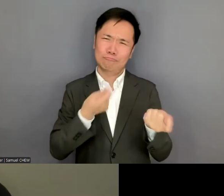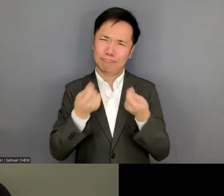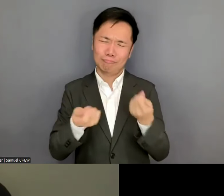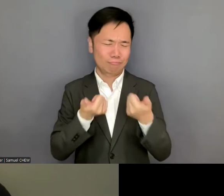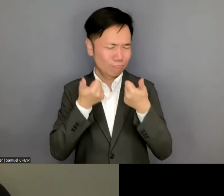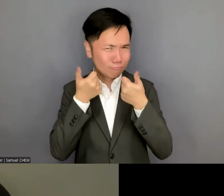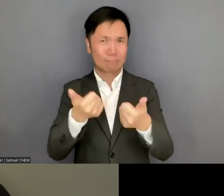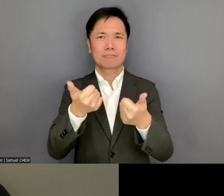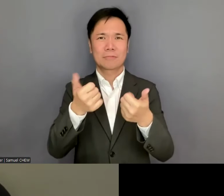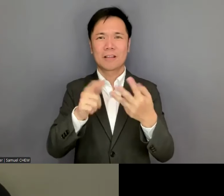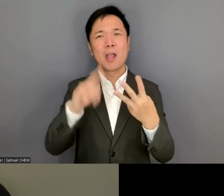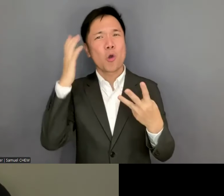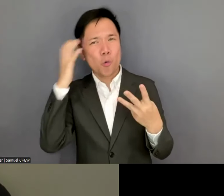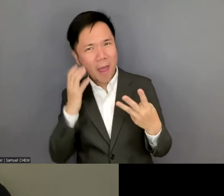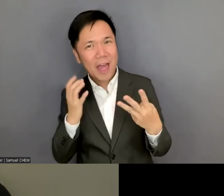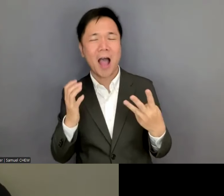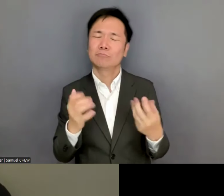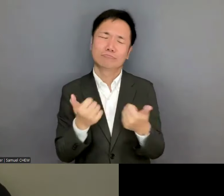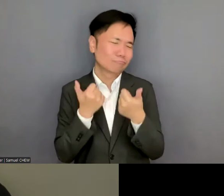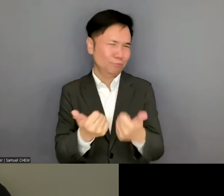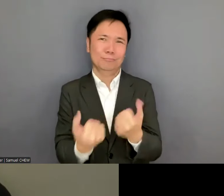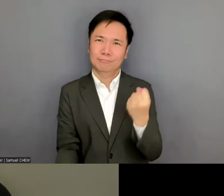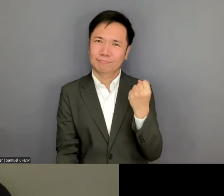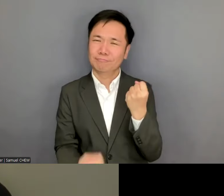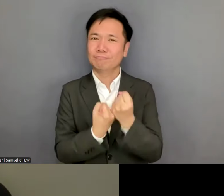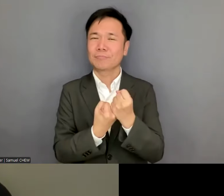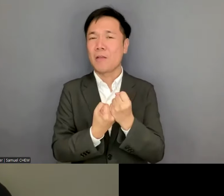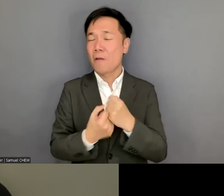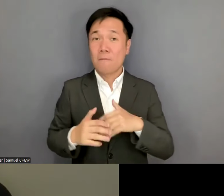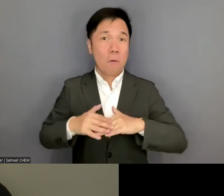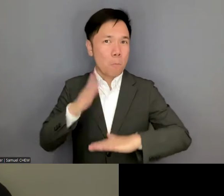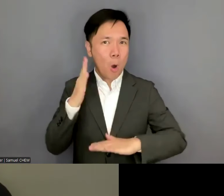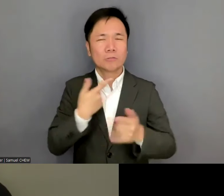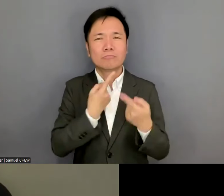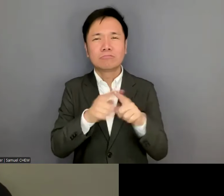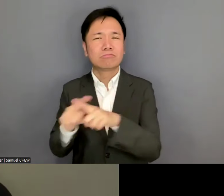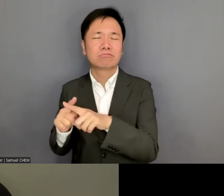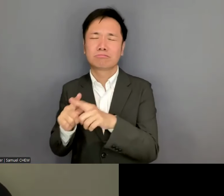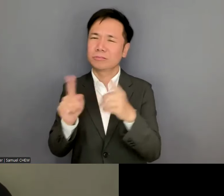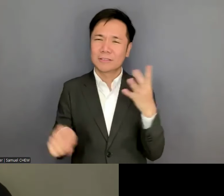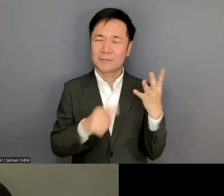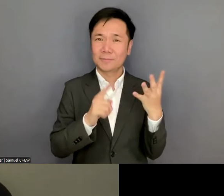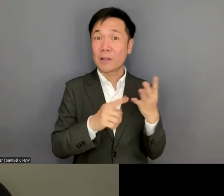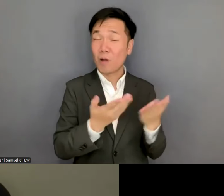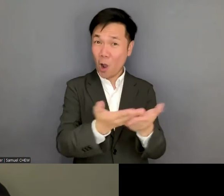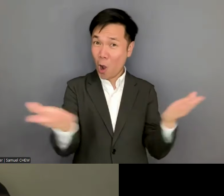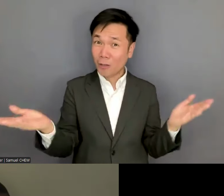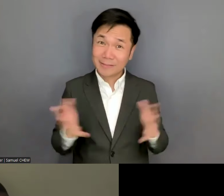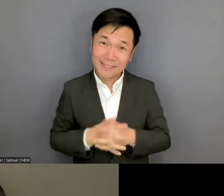you to Greta for being there to support us to talk more about GDS 2025, and especially to all of you